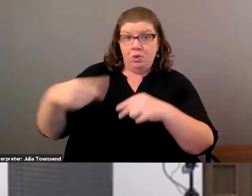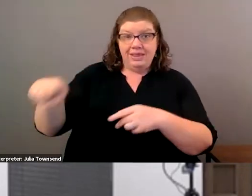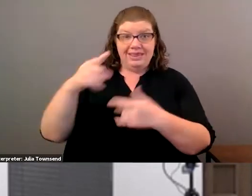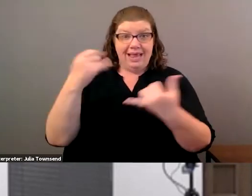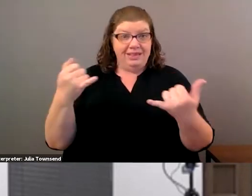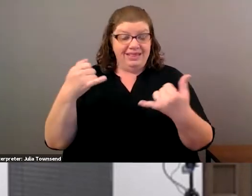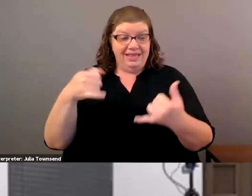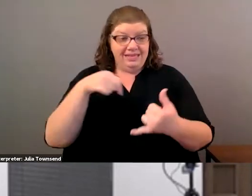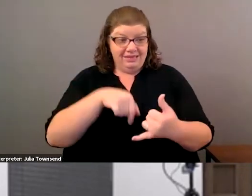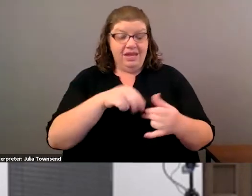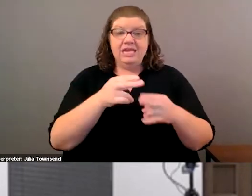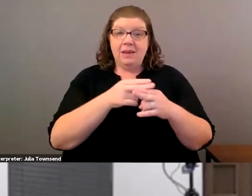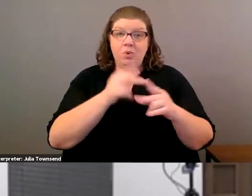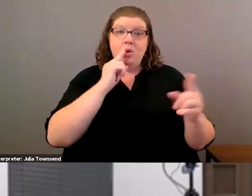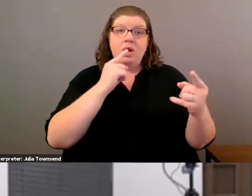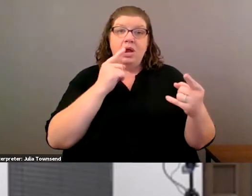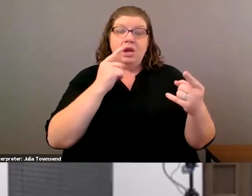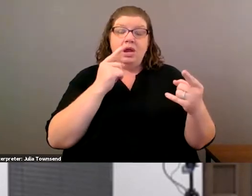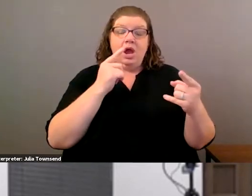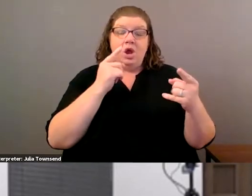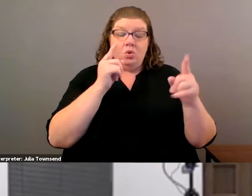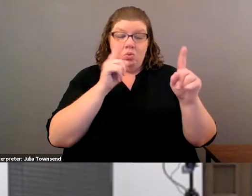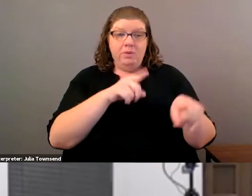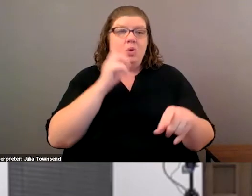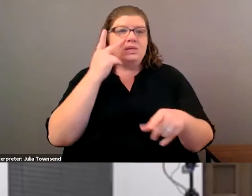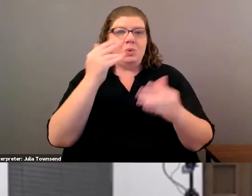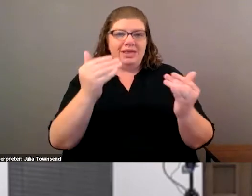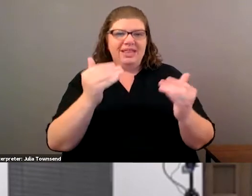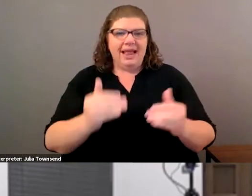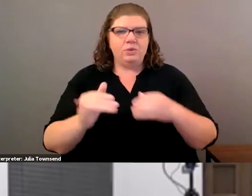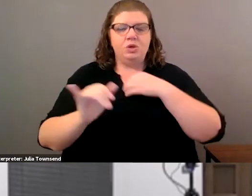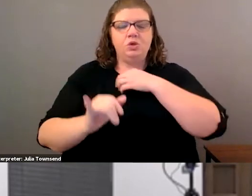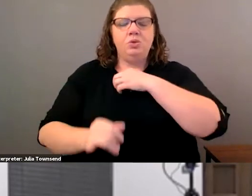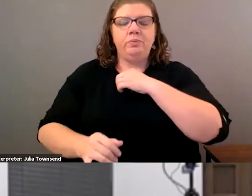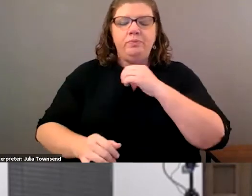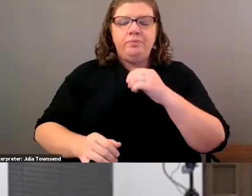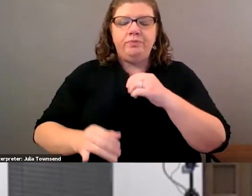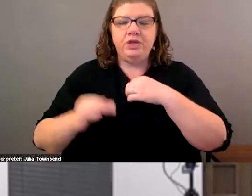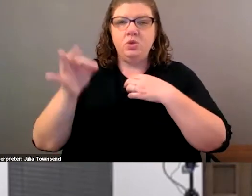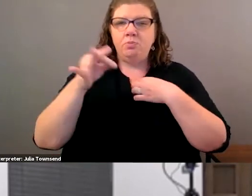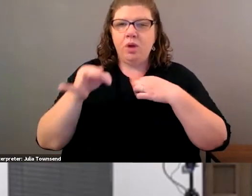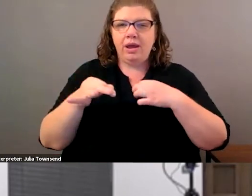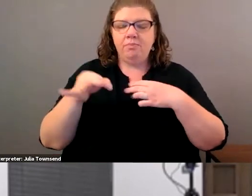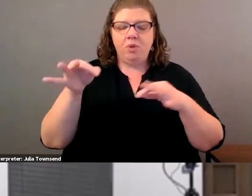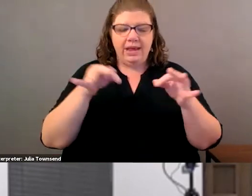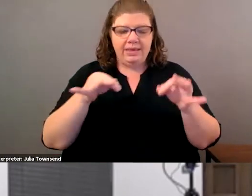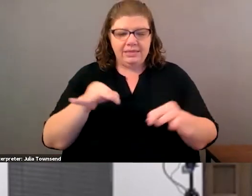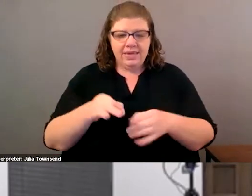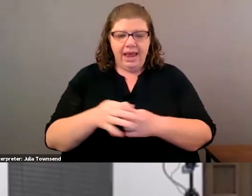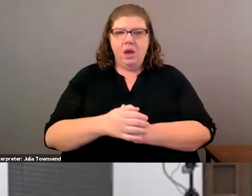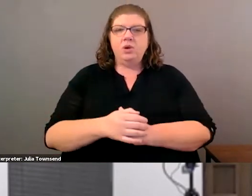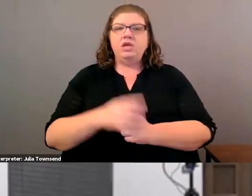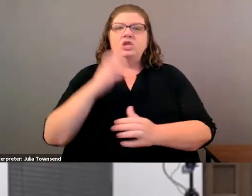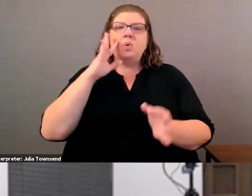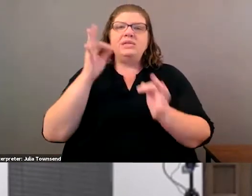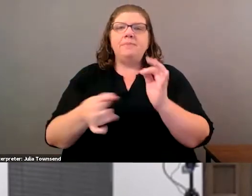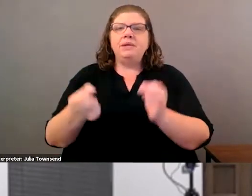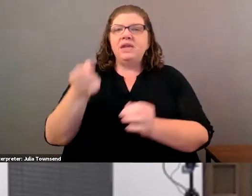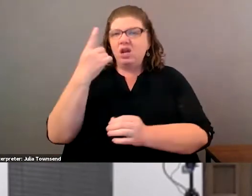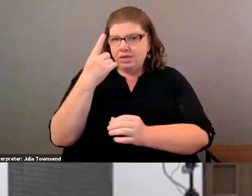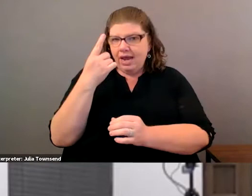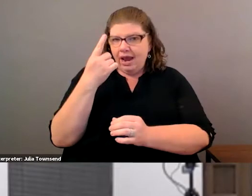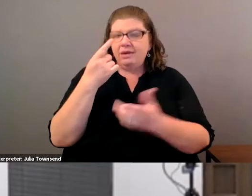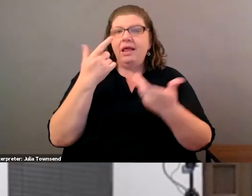tentative agreement. You'll see one in the next item as well. Just to break this down so it's simple to understand, and then we'll